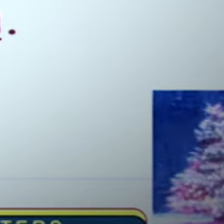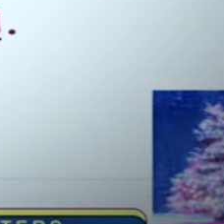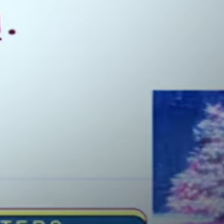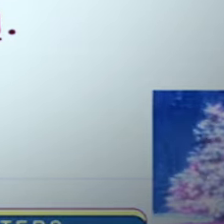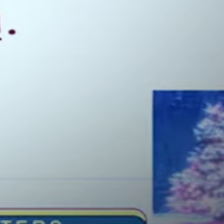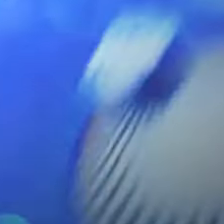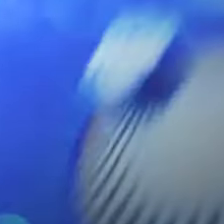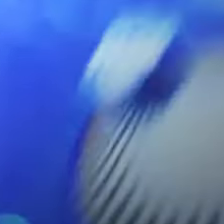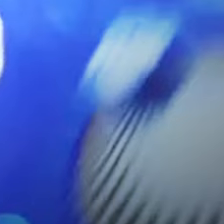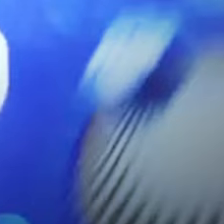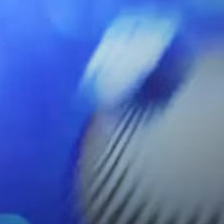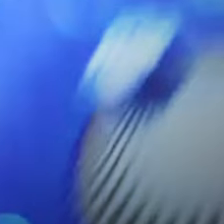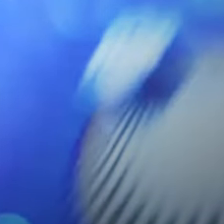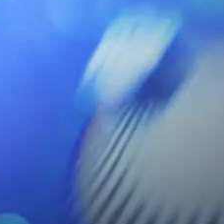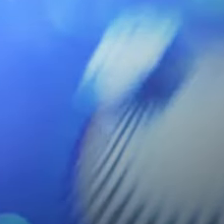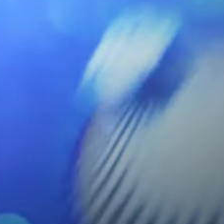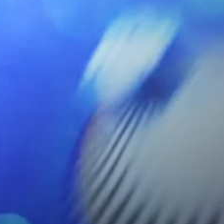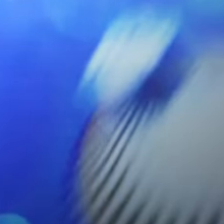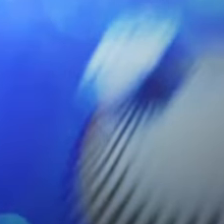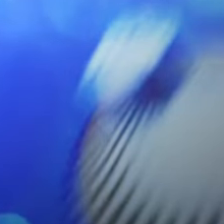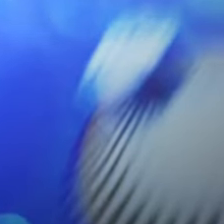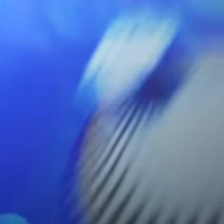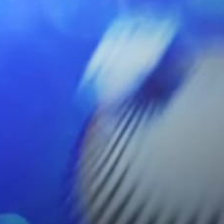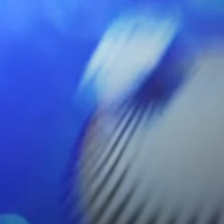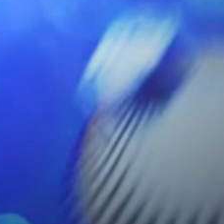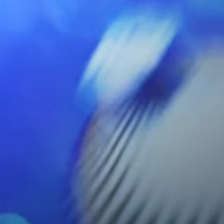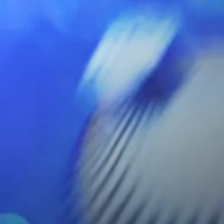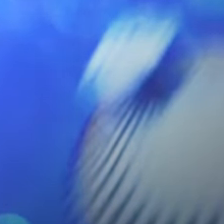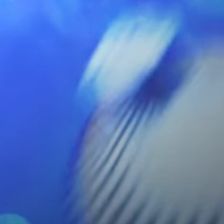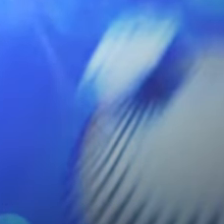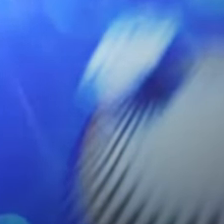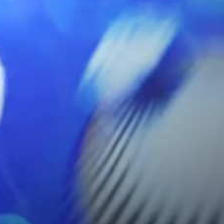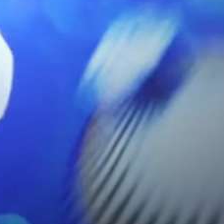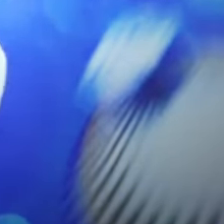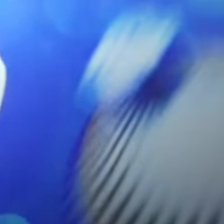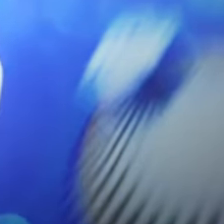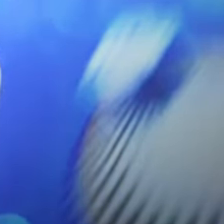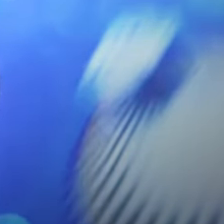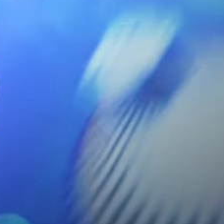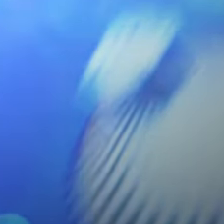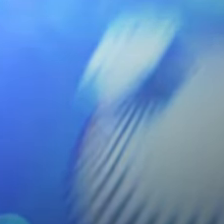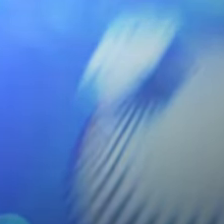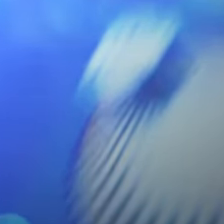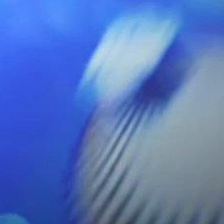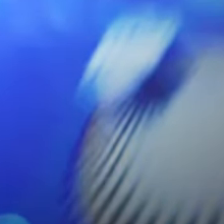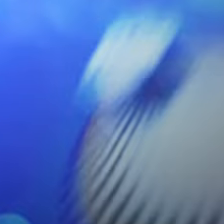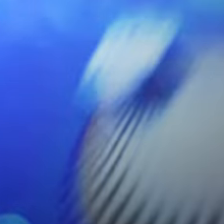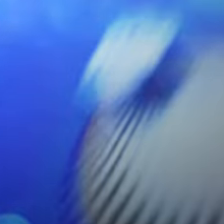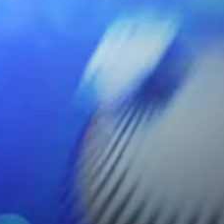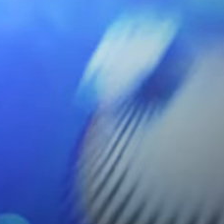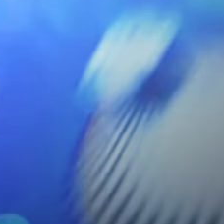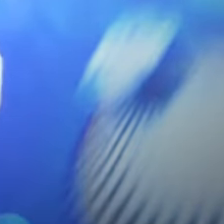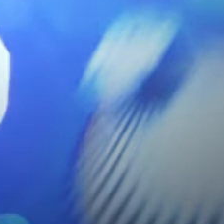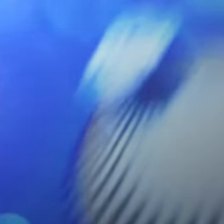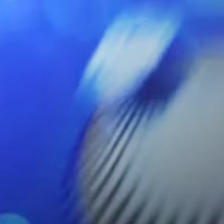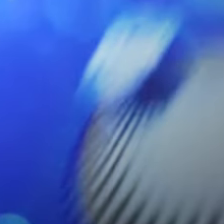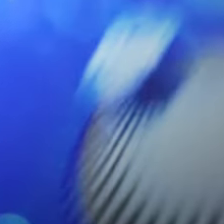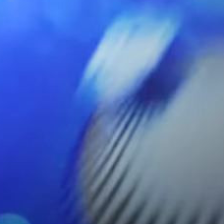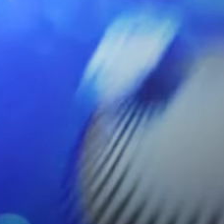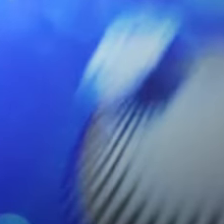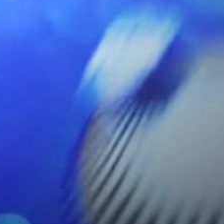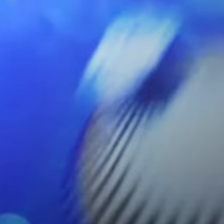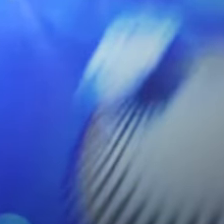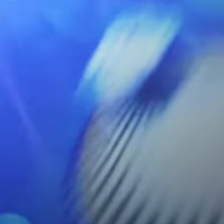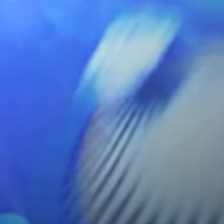Now, so we have become God's children. And we are sons. We are supposed to be